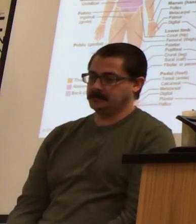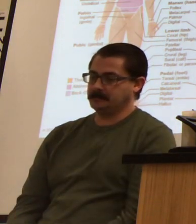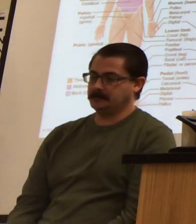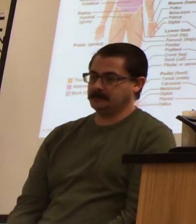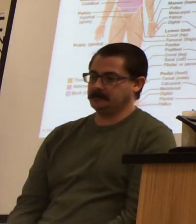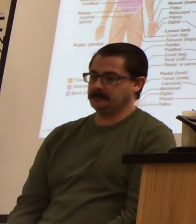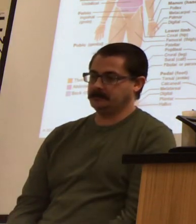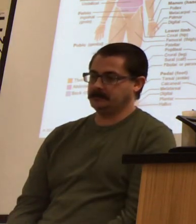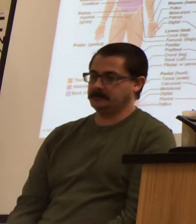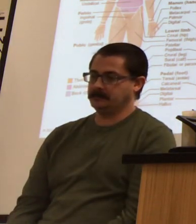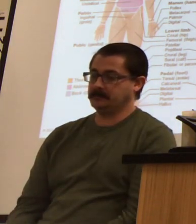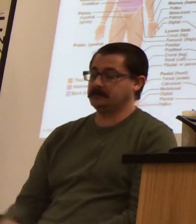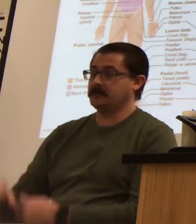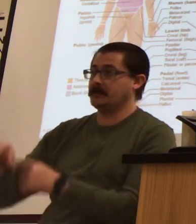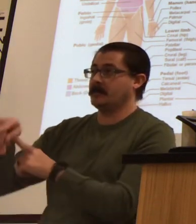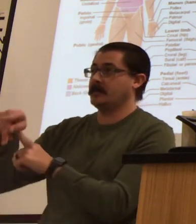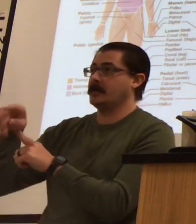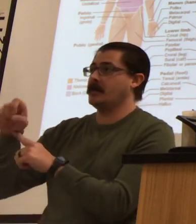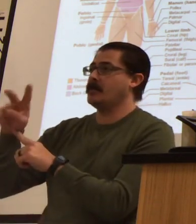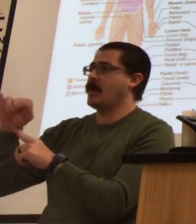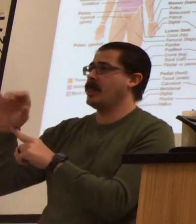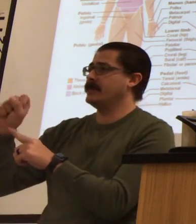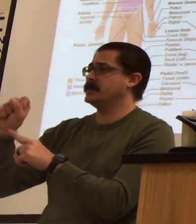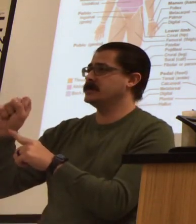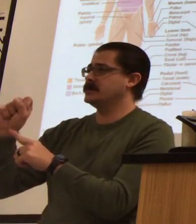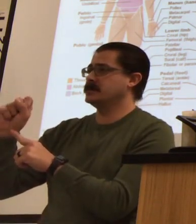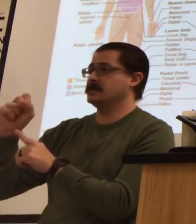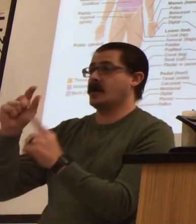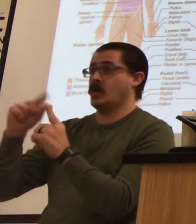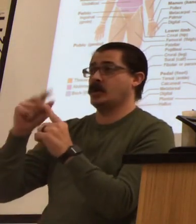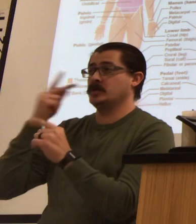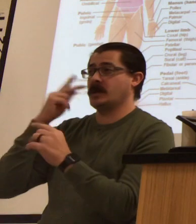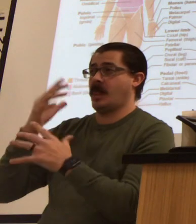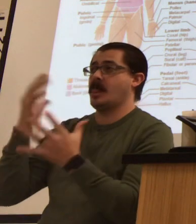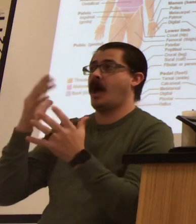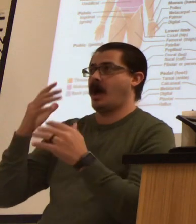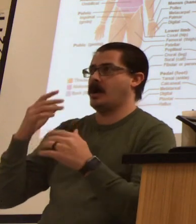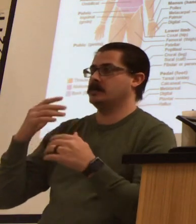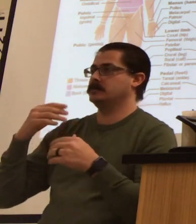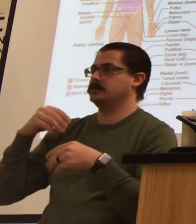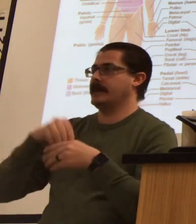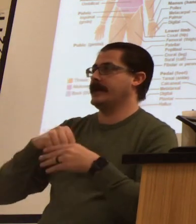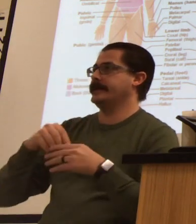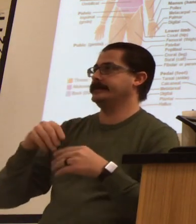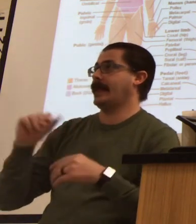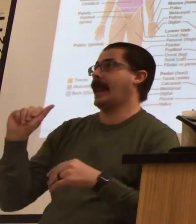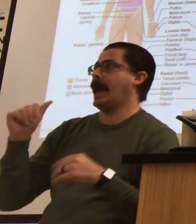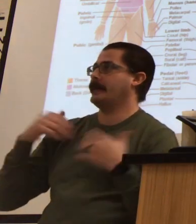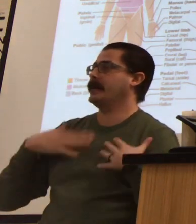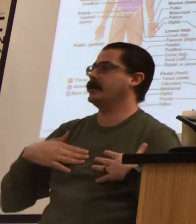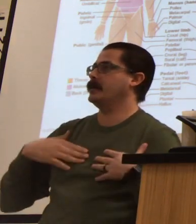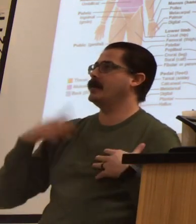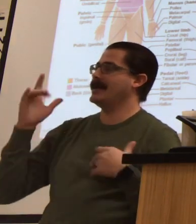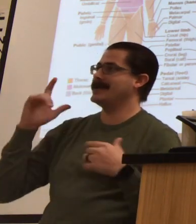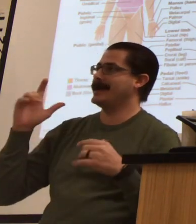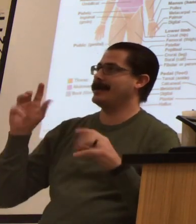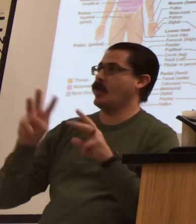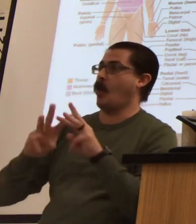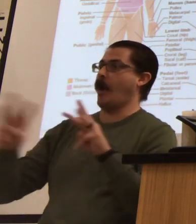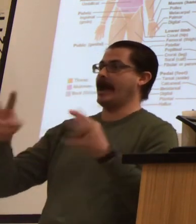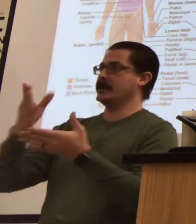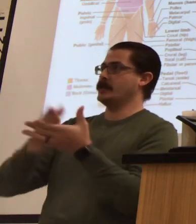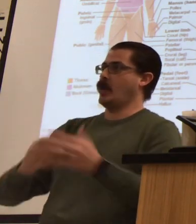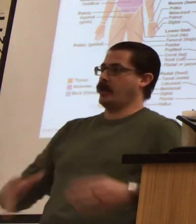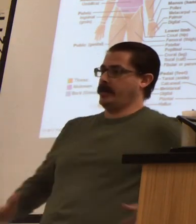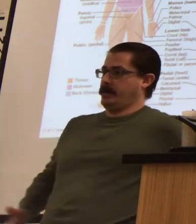Now pelvis is really a word you see a lot in anatomy. It pretty much means the widest part, okay?